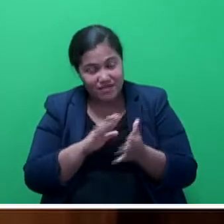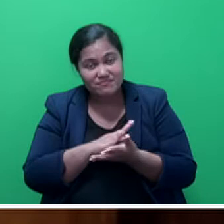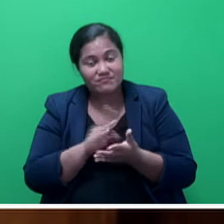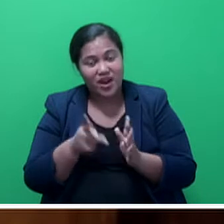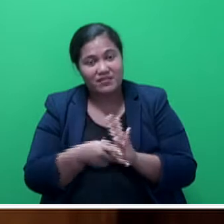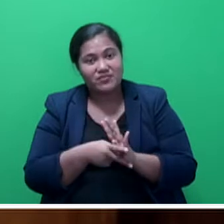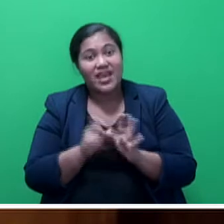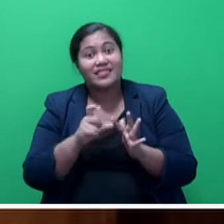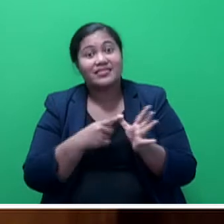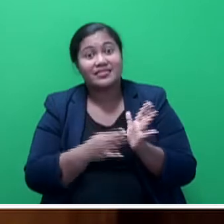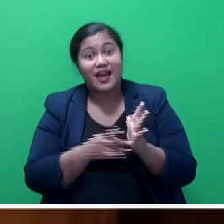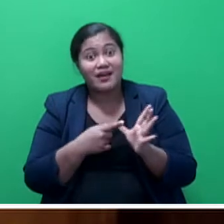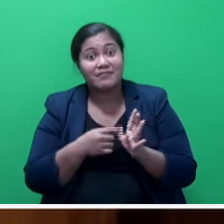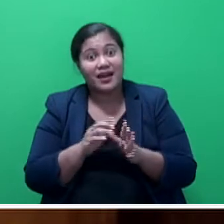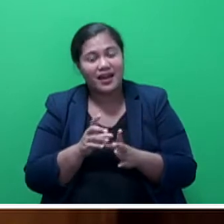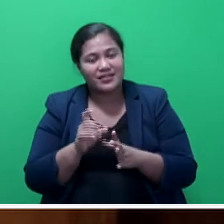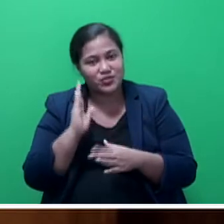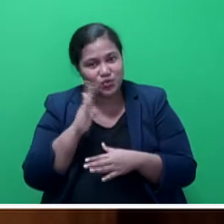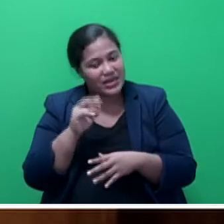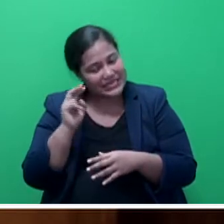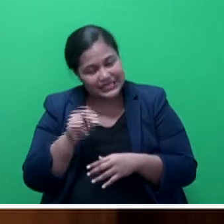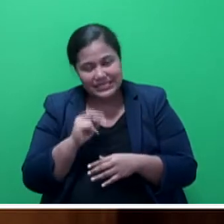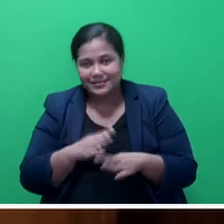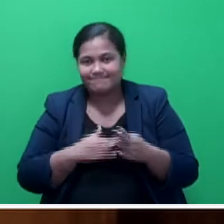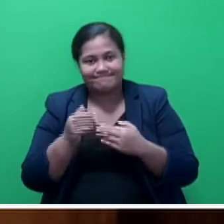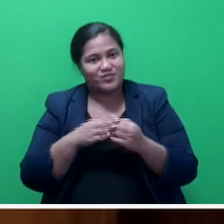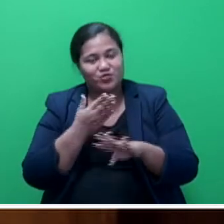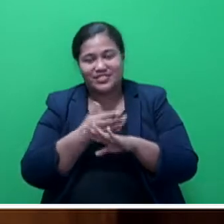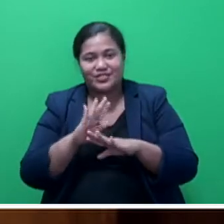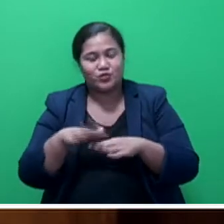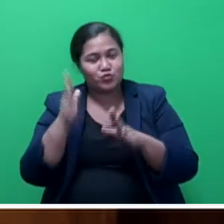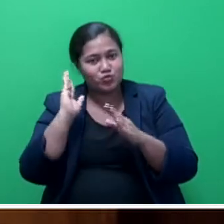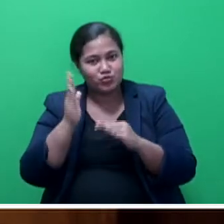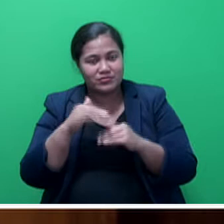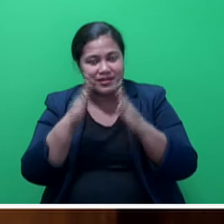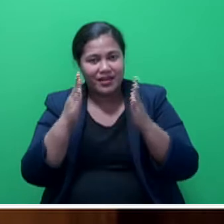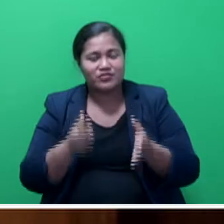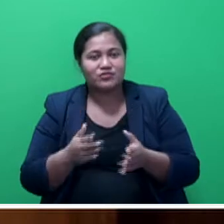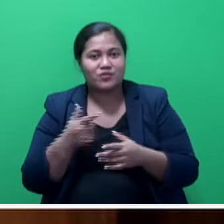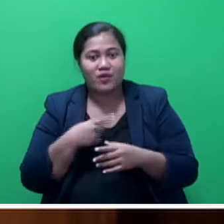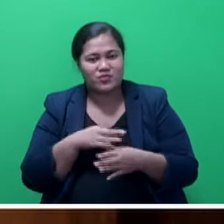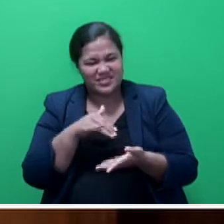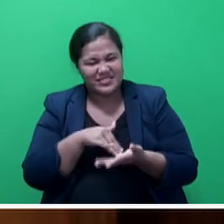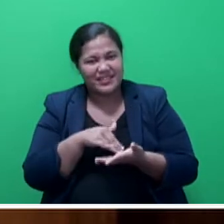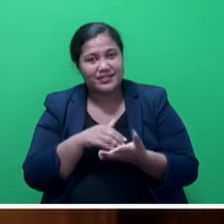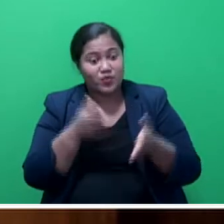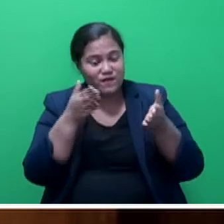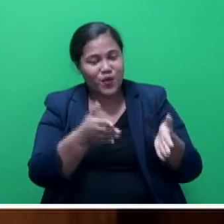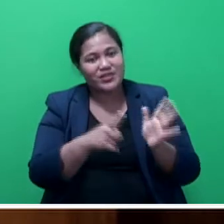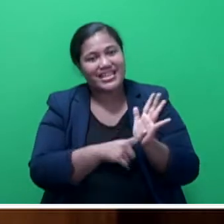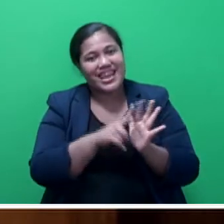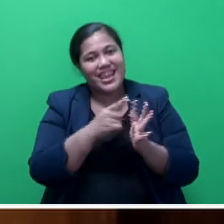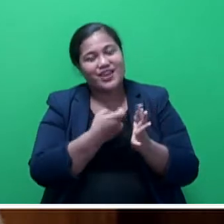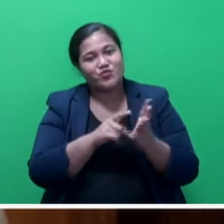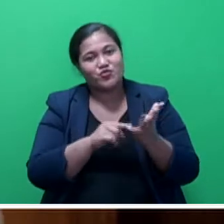District needs rebuild of classrooms. We have already sent out expressions of interest for Lekutu Secondary School.